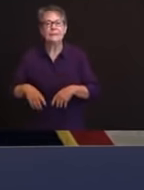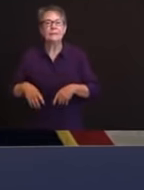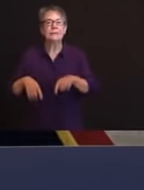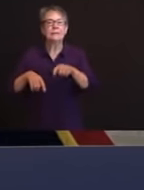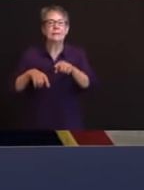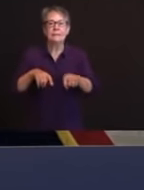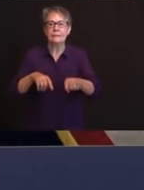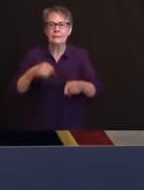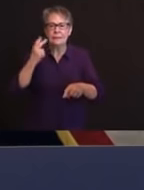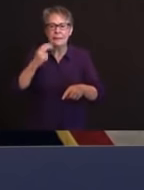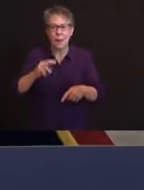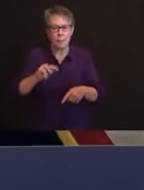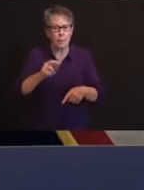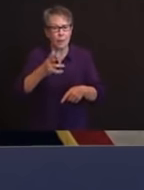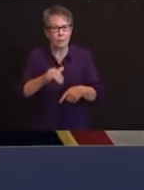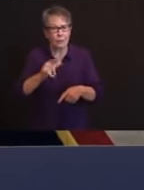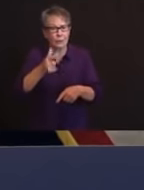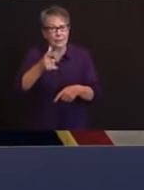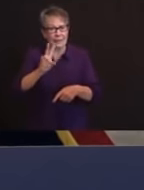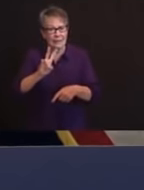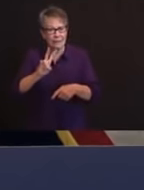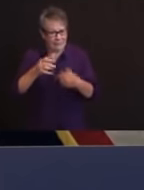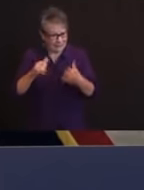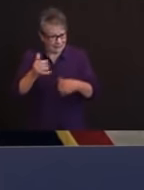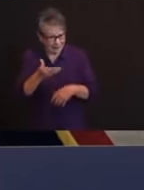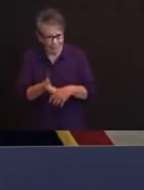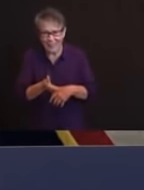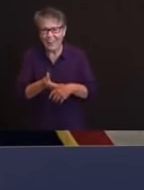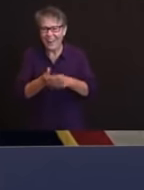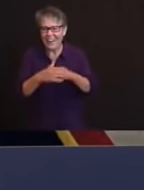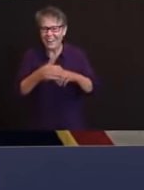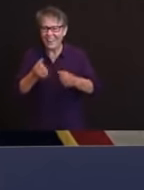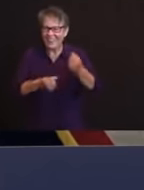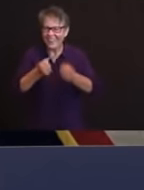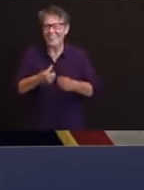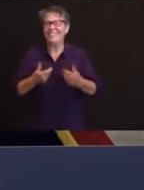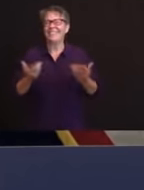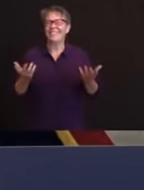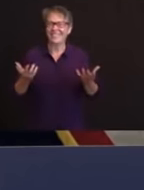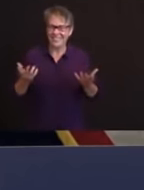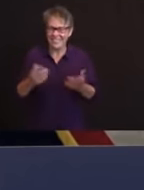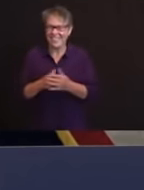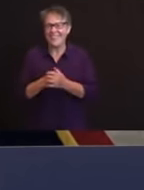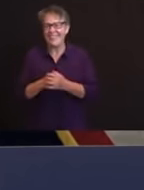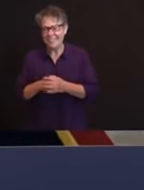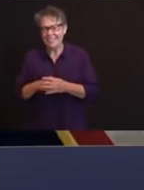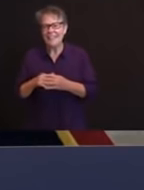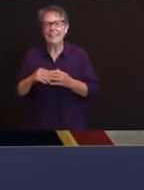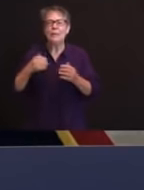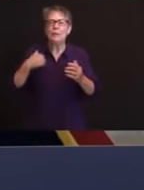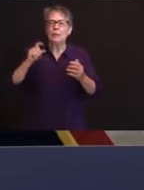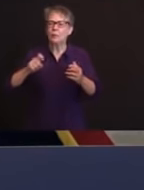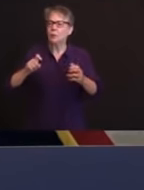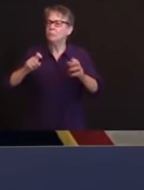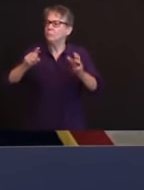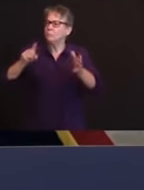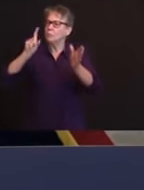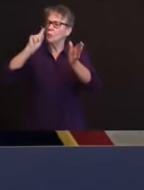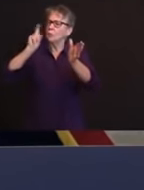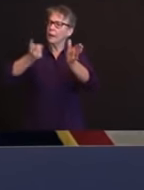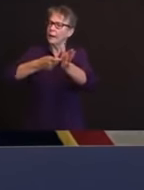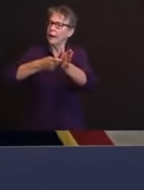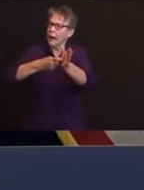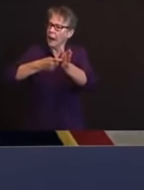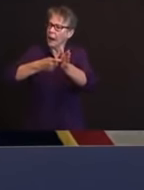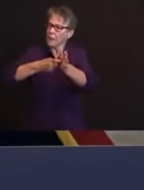reality... We may update that. Yeah, but the reality is we should all recognize that we have in our state, amongst